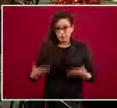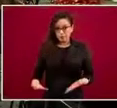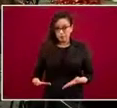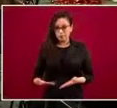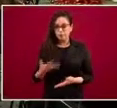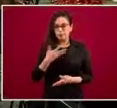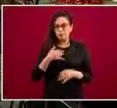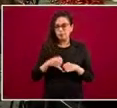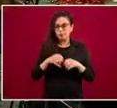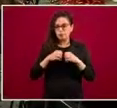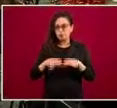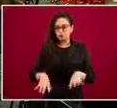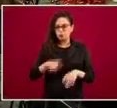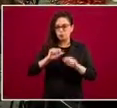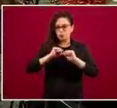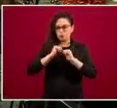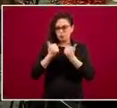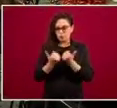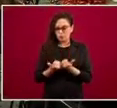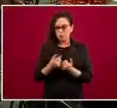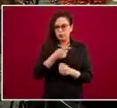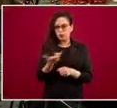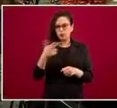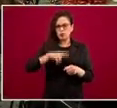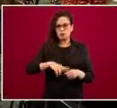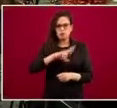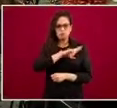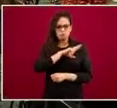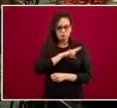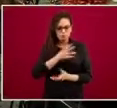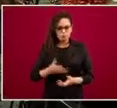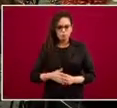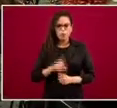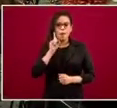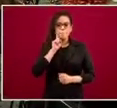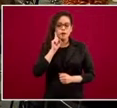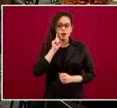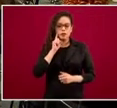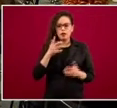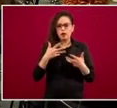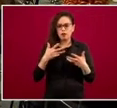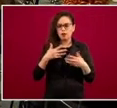collaborating with in the public sector, given the case that they would be required.